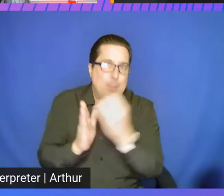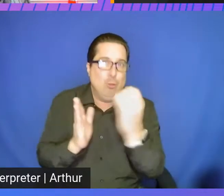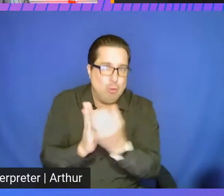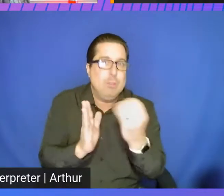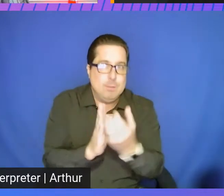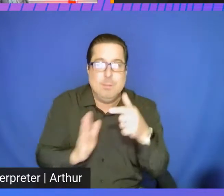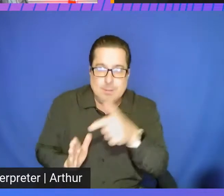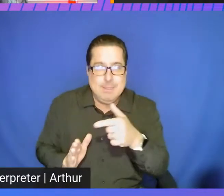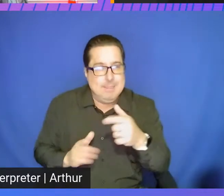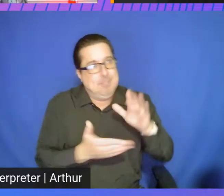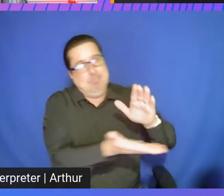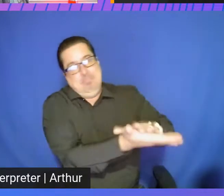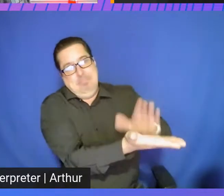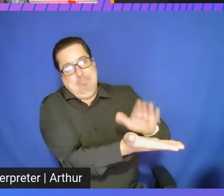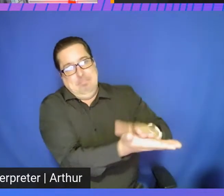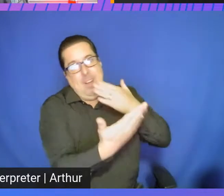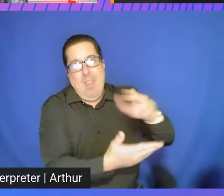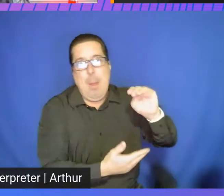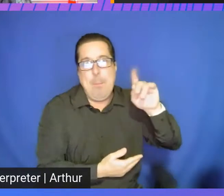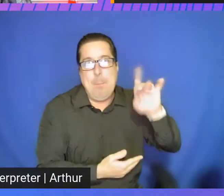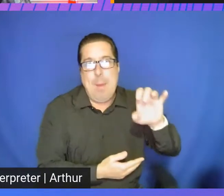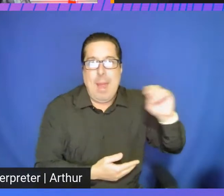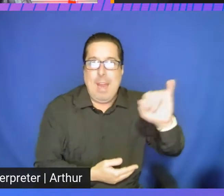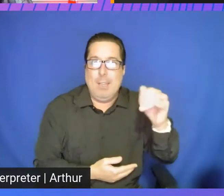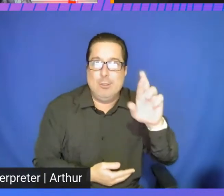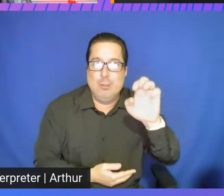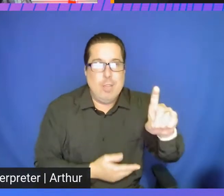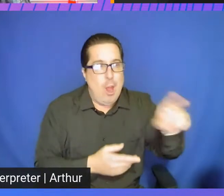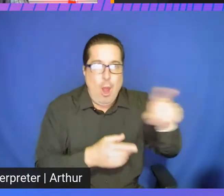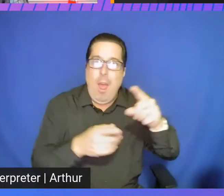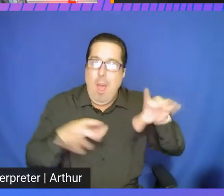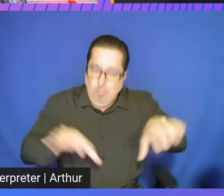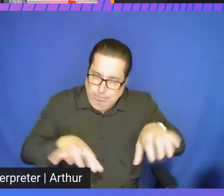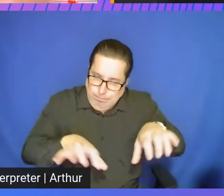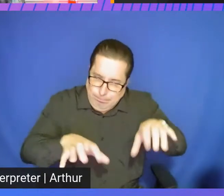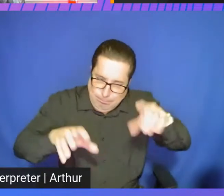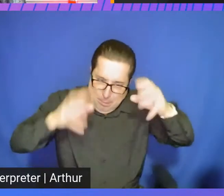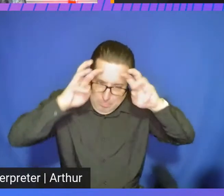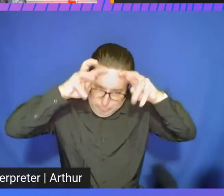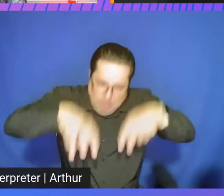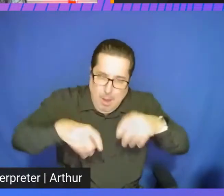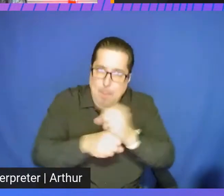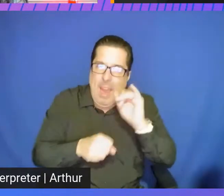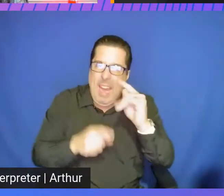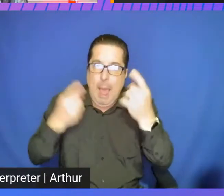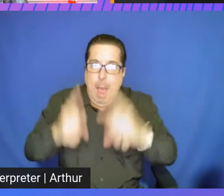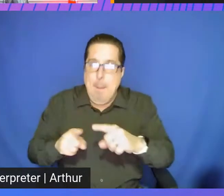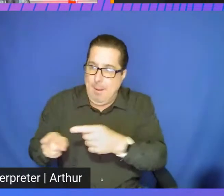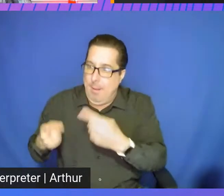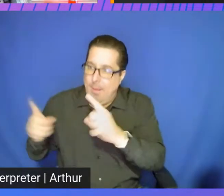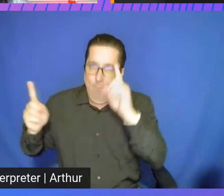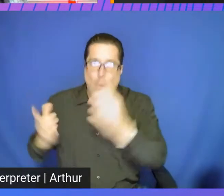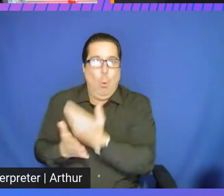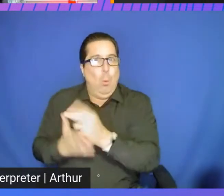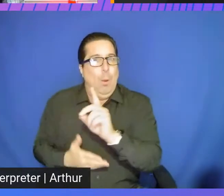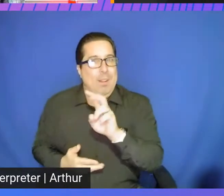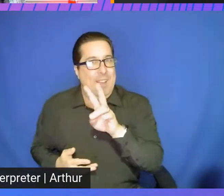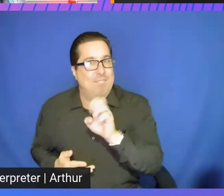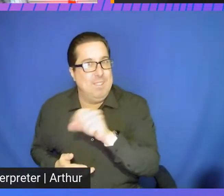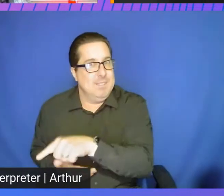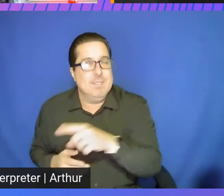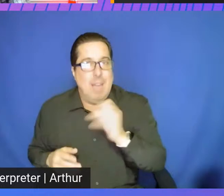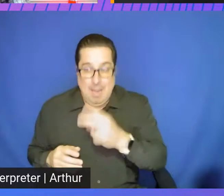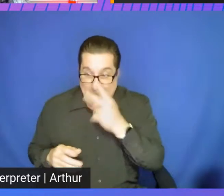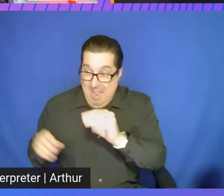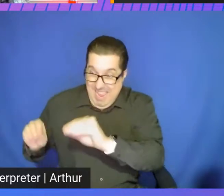Mike and Jared for making that happen. And so now we're able to, in our pipelines, create both images. And so we're starting to look at, okay,